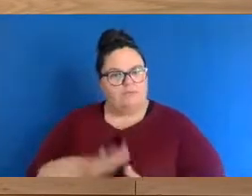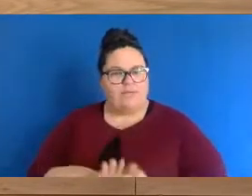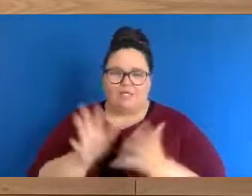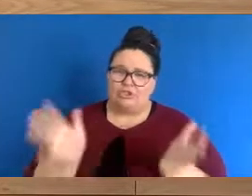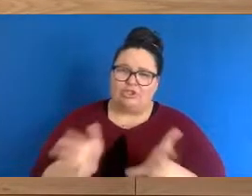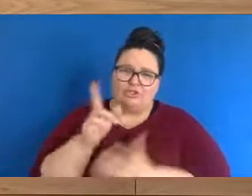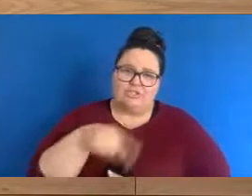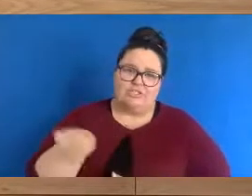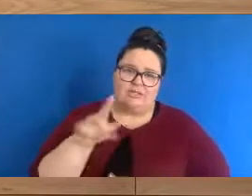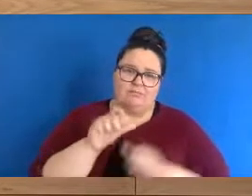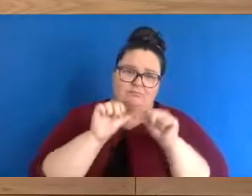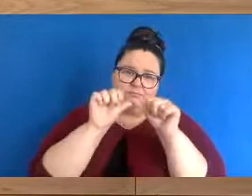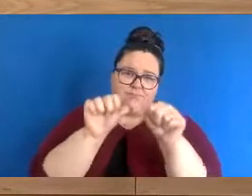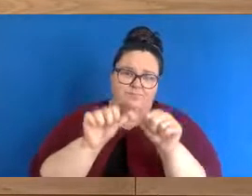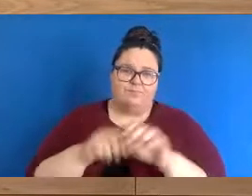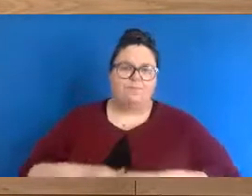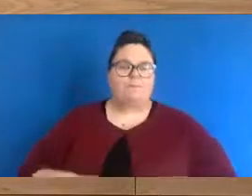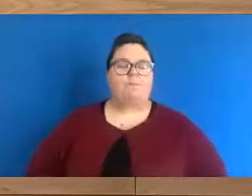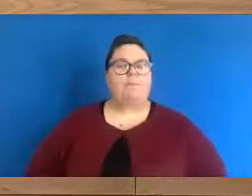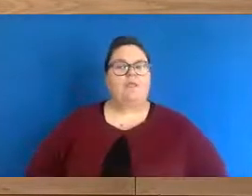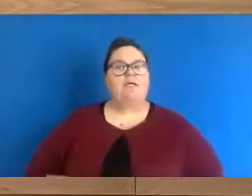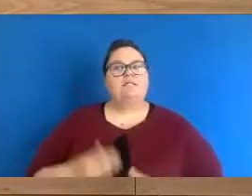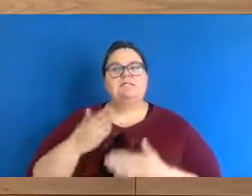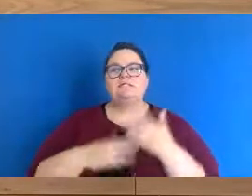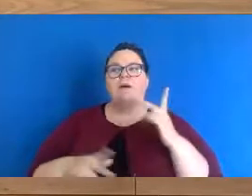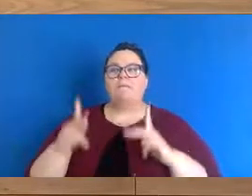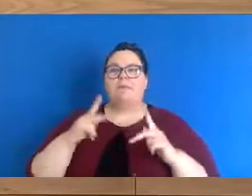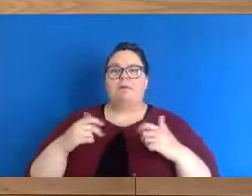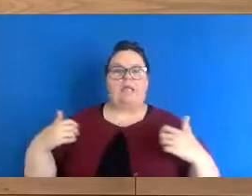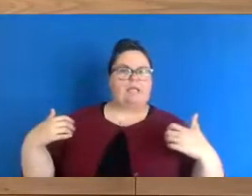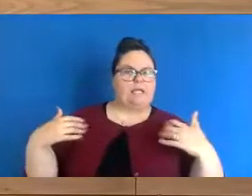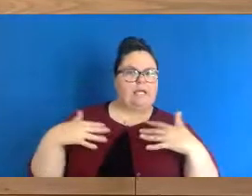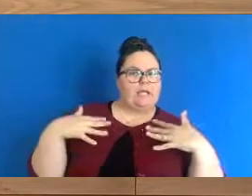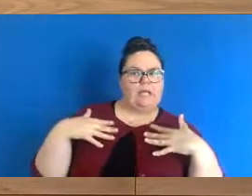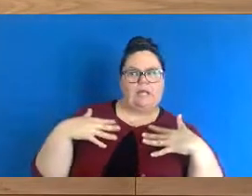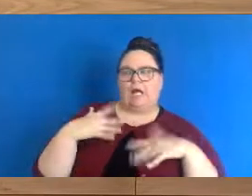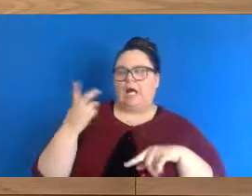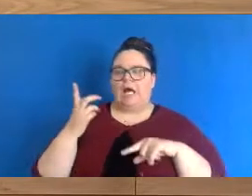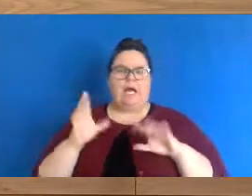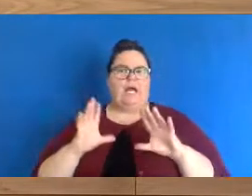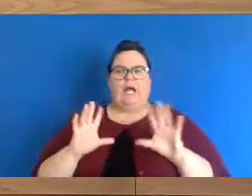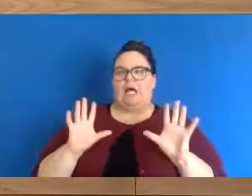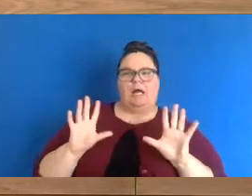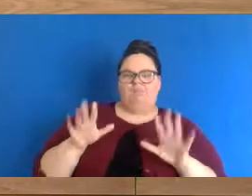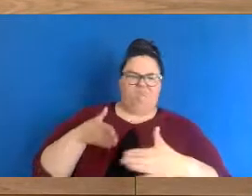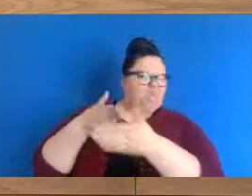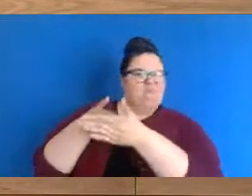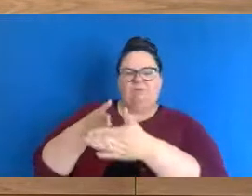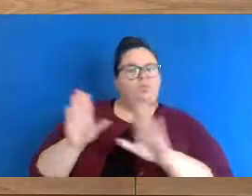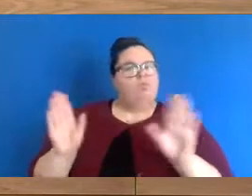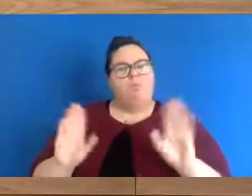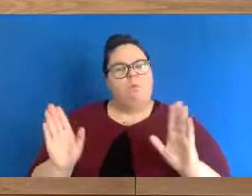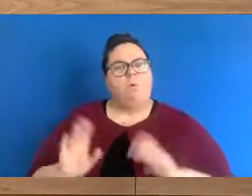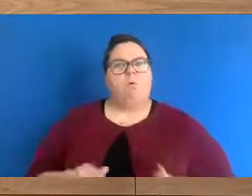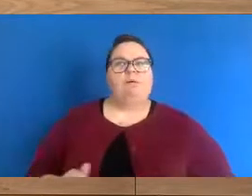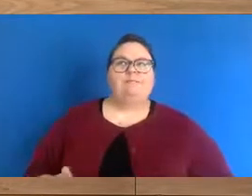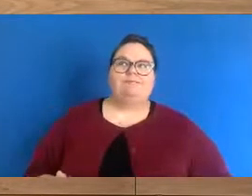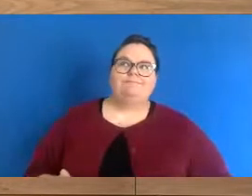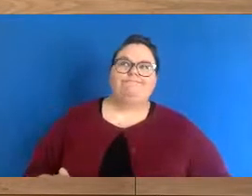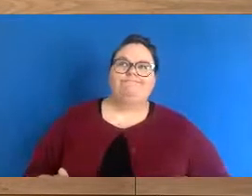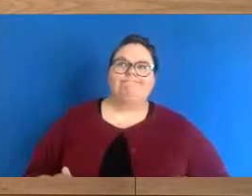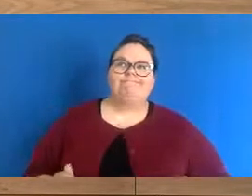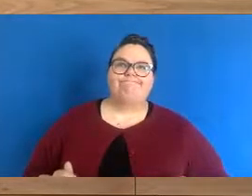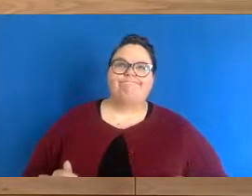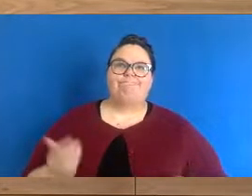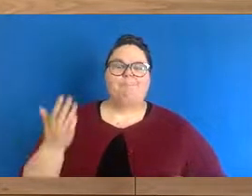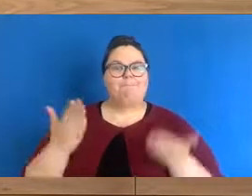Some people, it's not that they're vaccine hesitant or they're against the vaccine. It's just that they